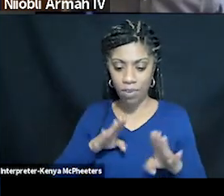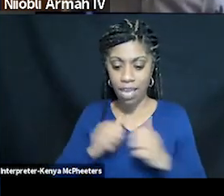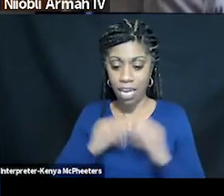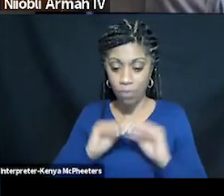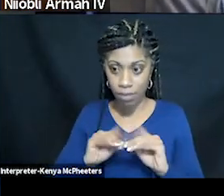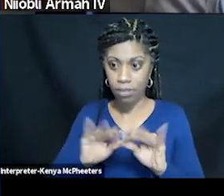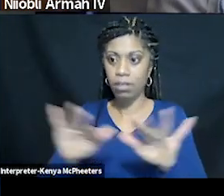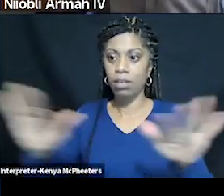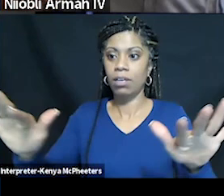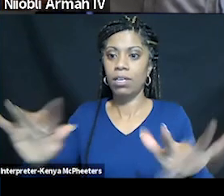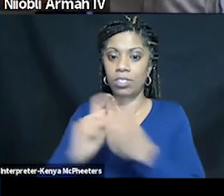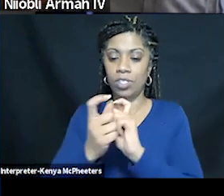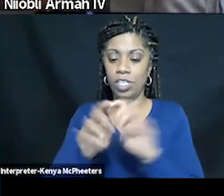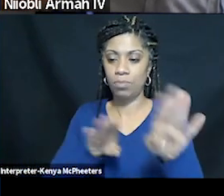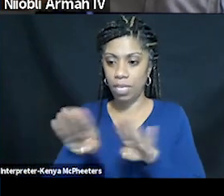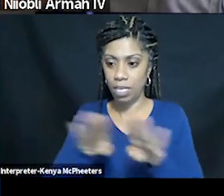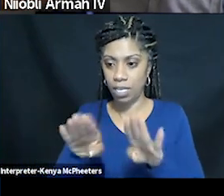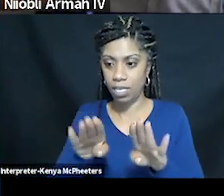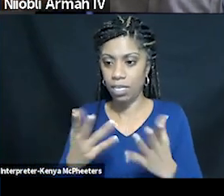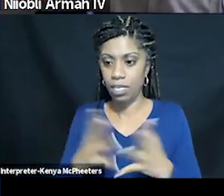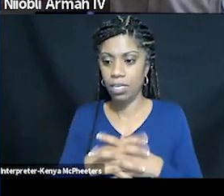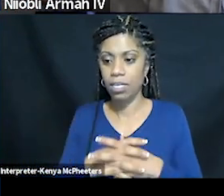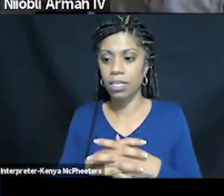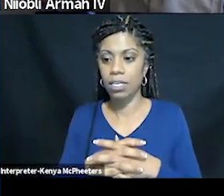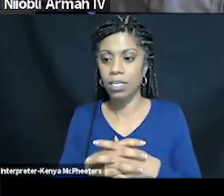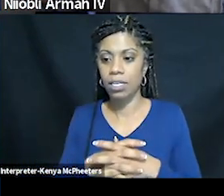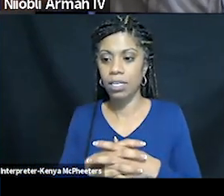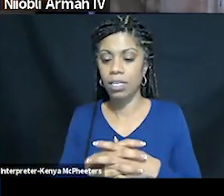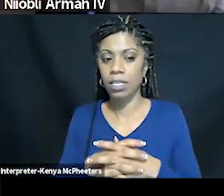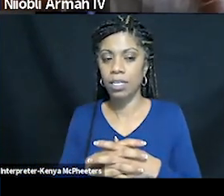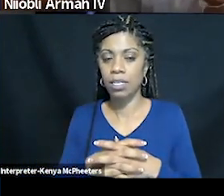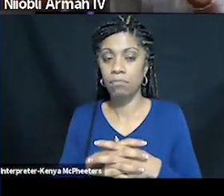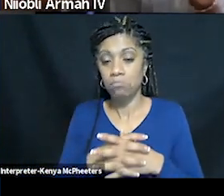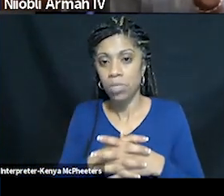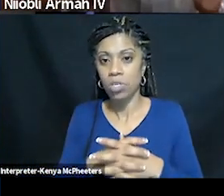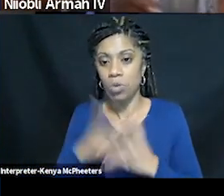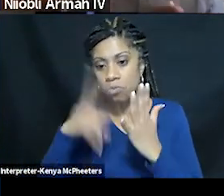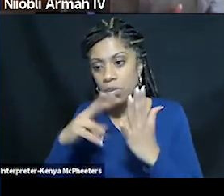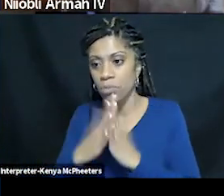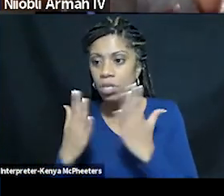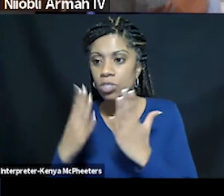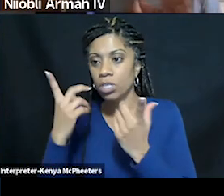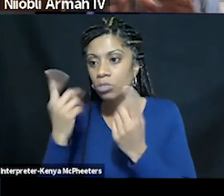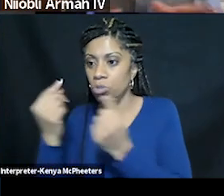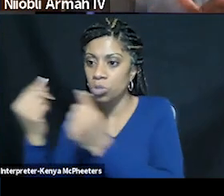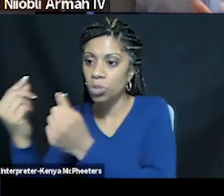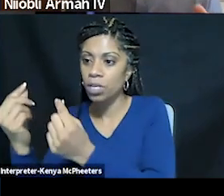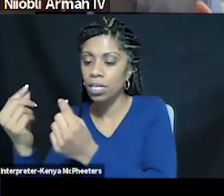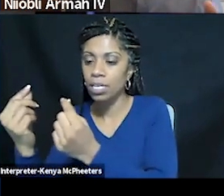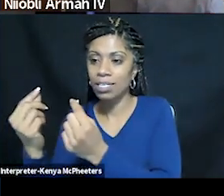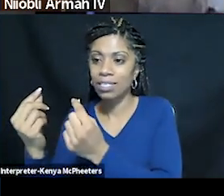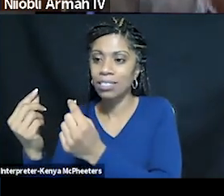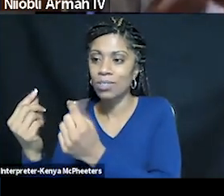and process them and do absolutely nothing different in your job. And that's where the disconnect is. So if you're on the